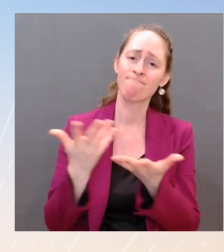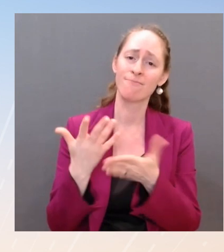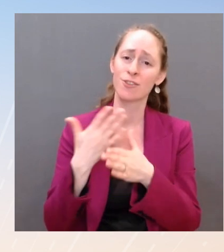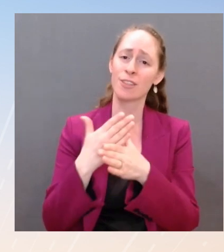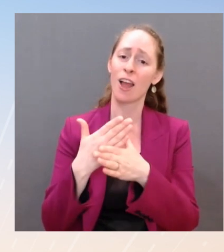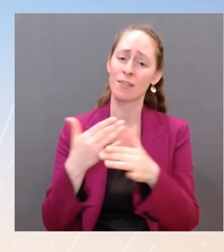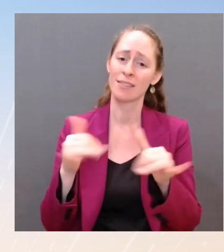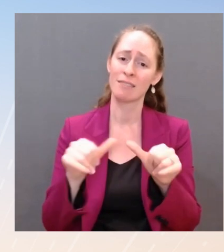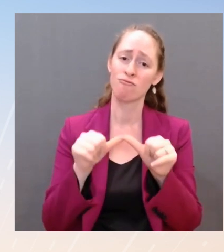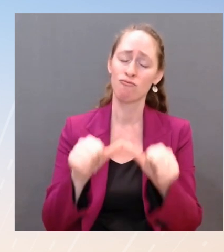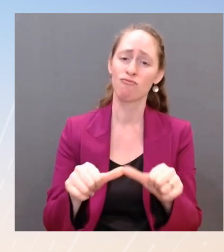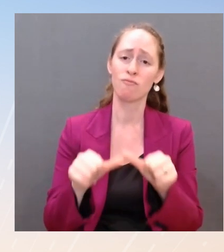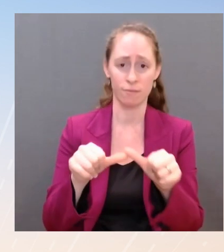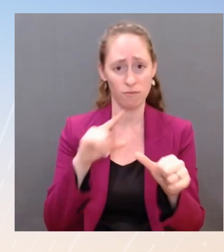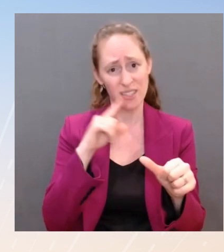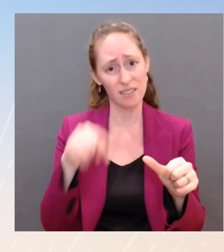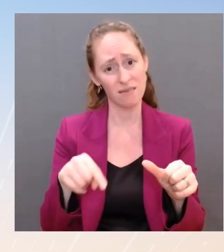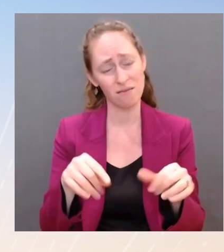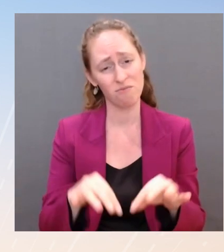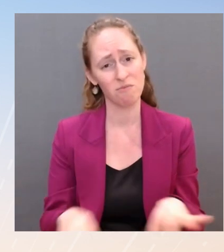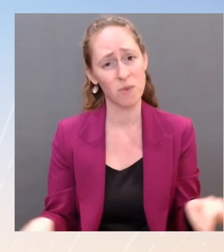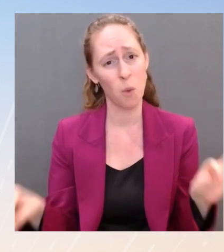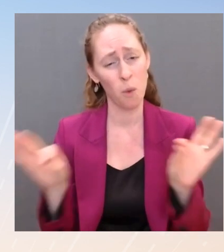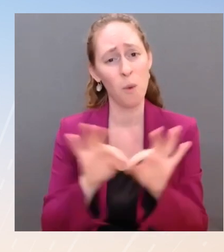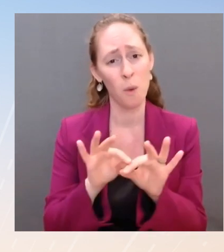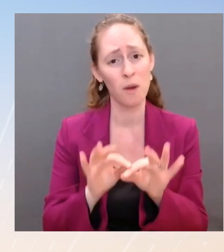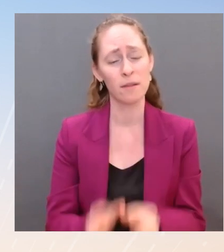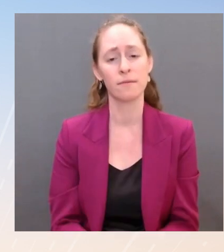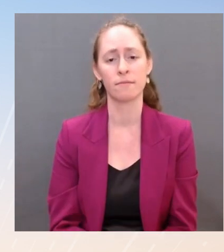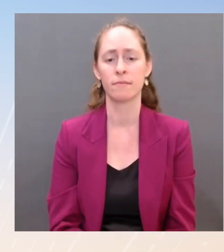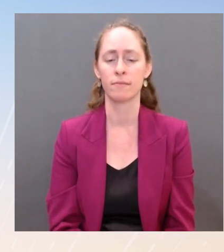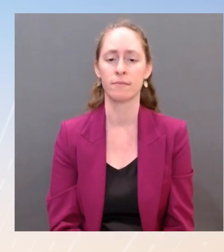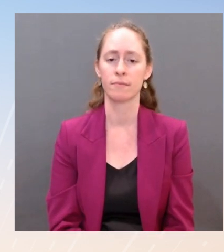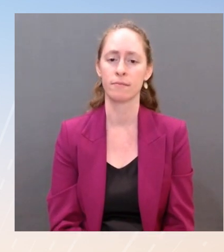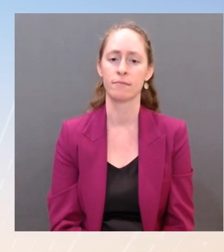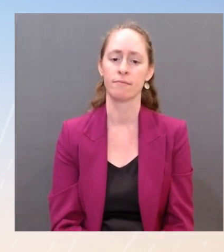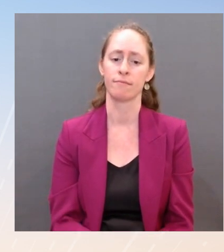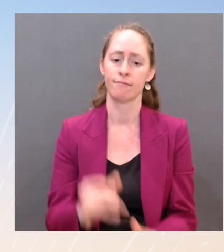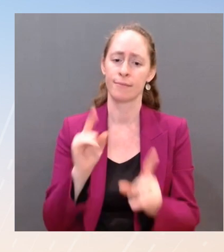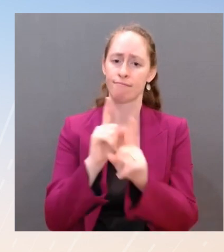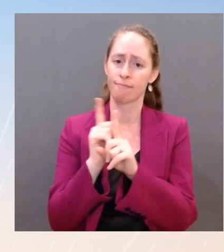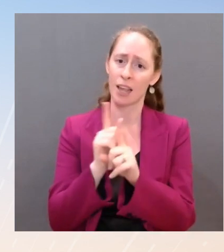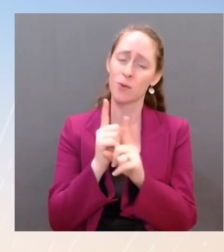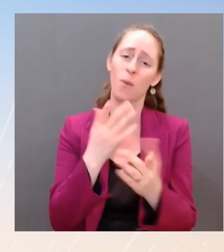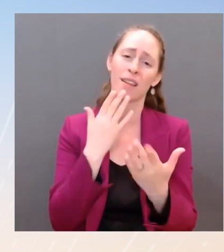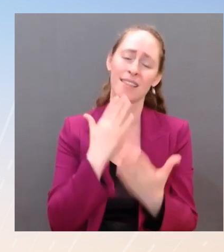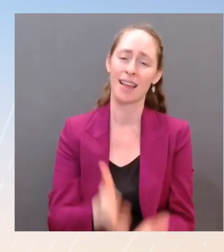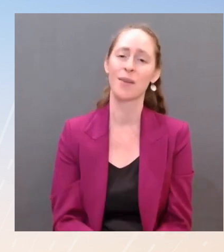to help them through the same struggles that you faced. So thank you. Thank you. Oh, thank you.